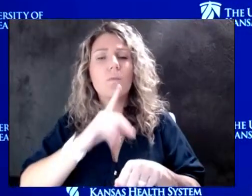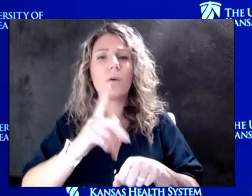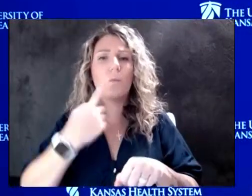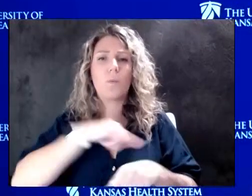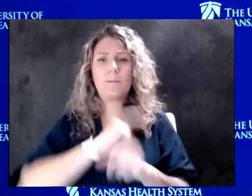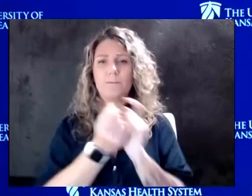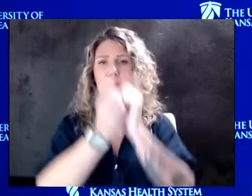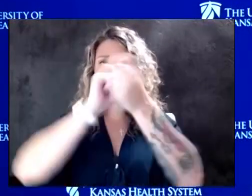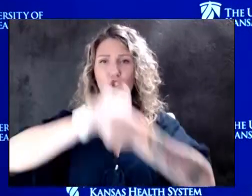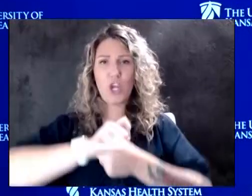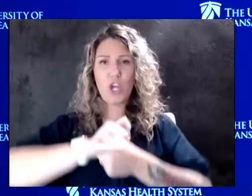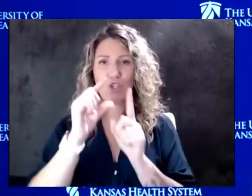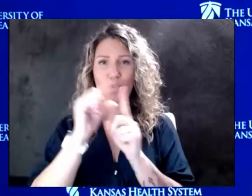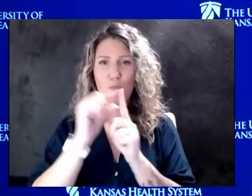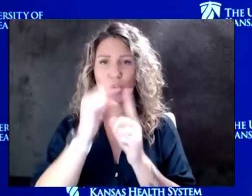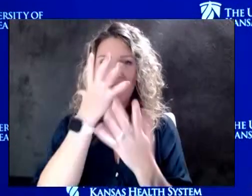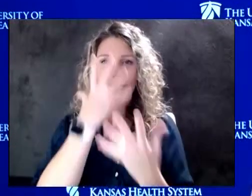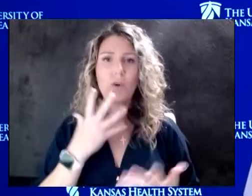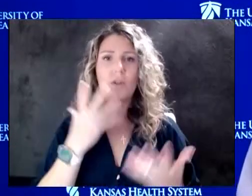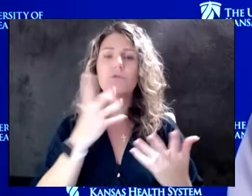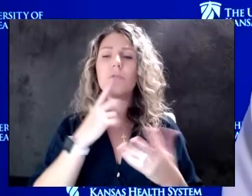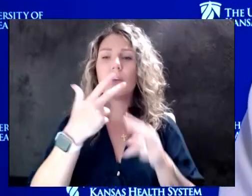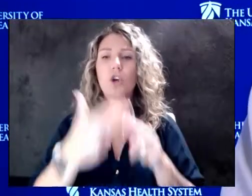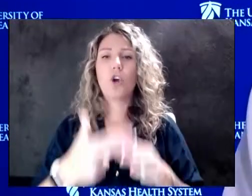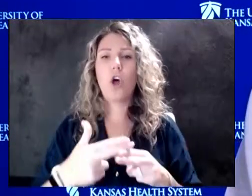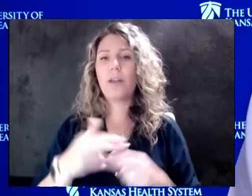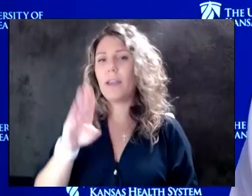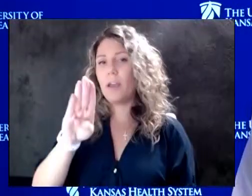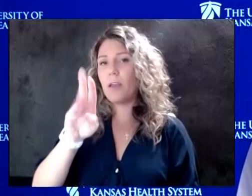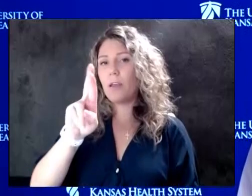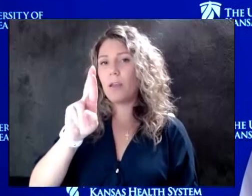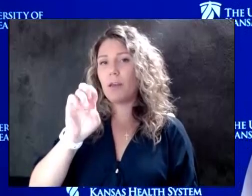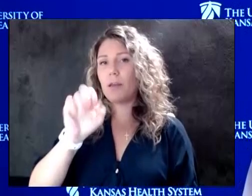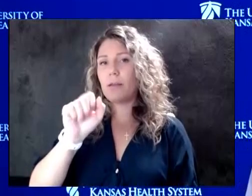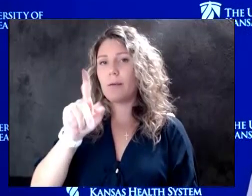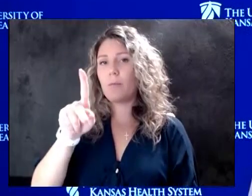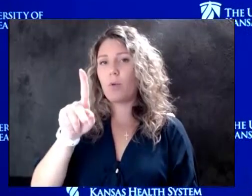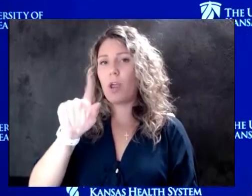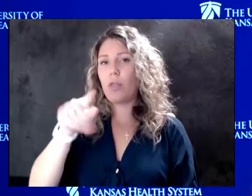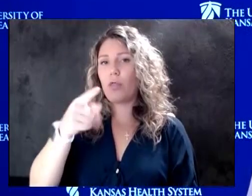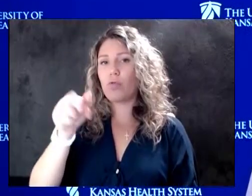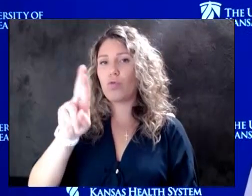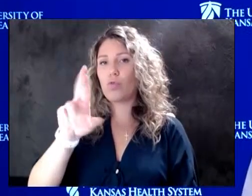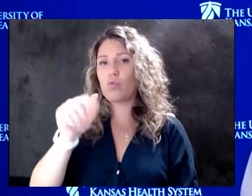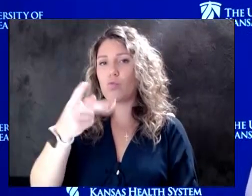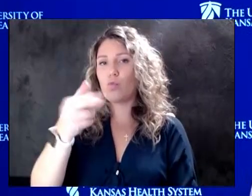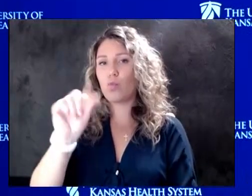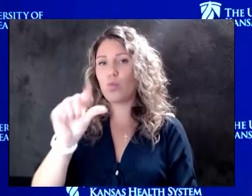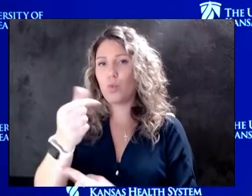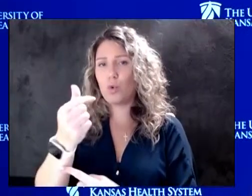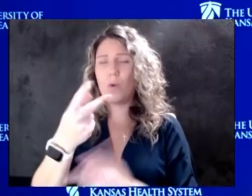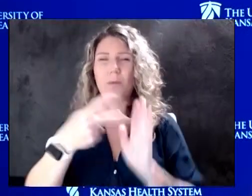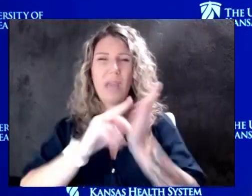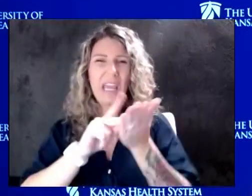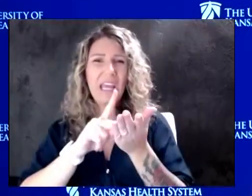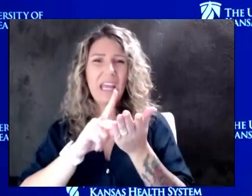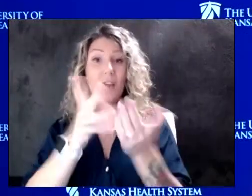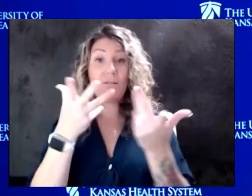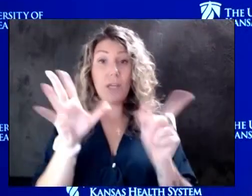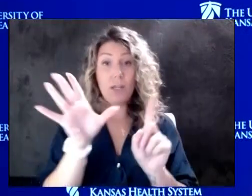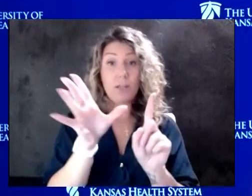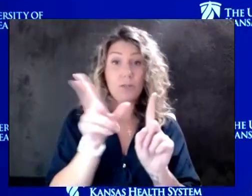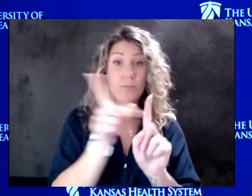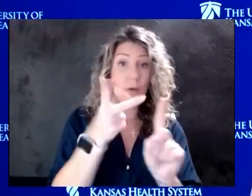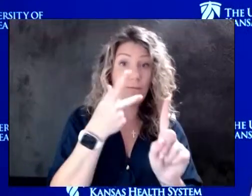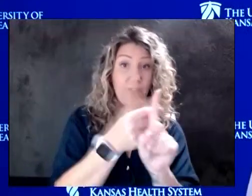word, unfortunately. We're calling it breakthrough infection. You know, these vaccines were never made to stop infection. They were made to stop and